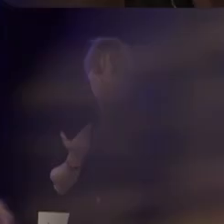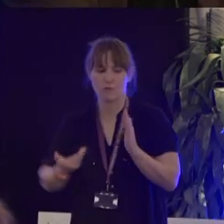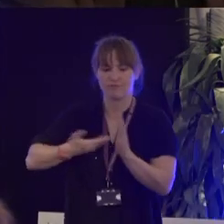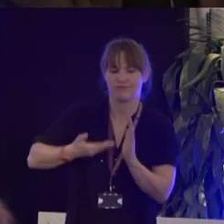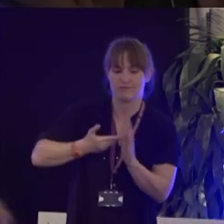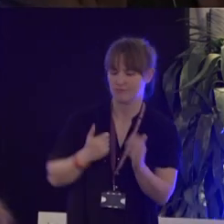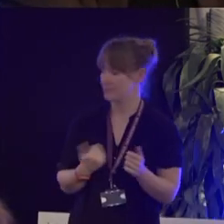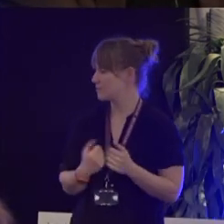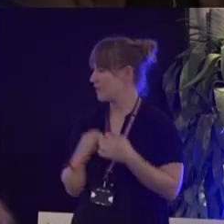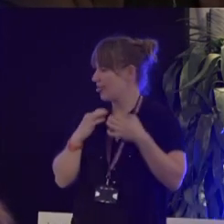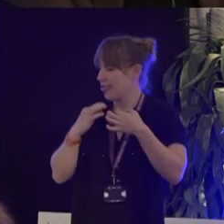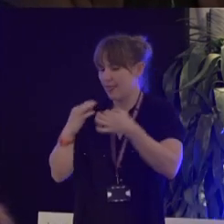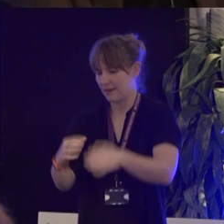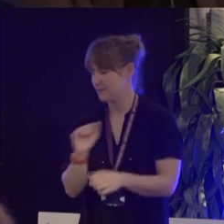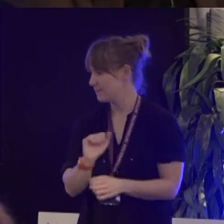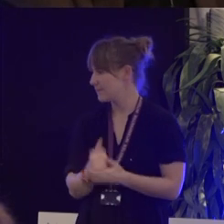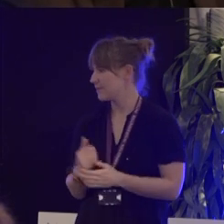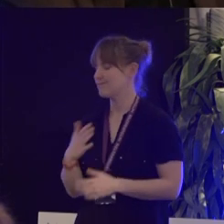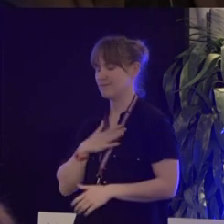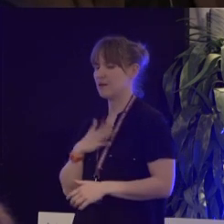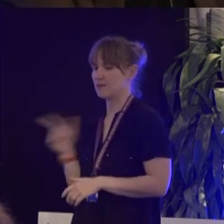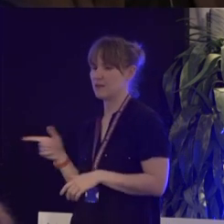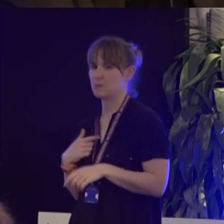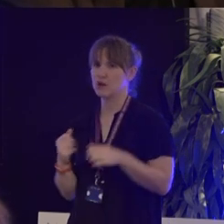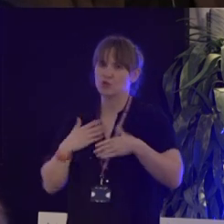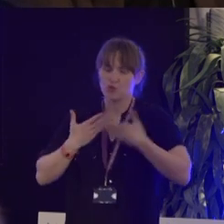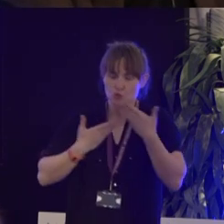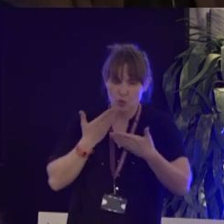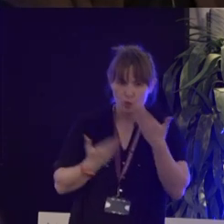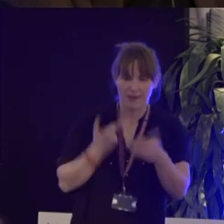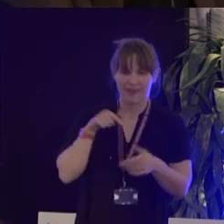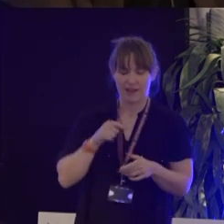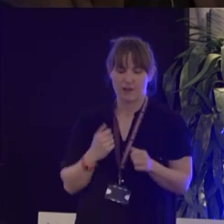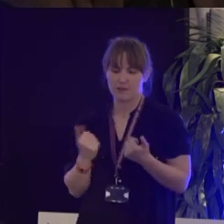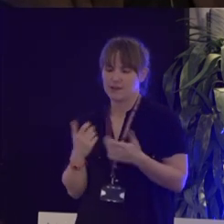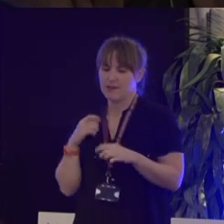Yeah, I love that. About stories, man. That's what keeps everything fresh,